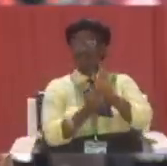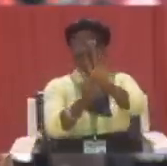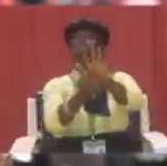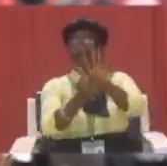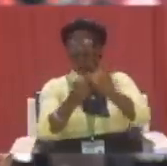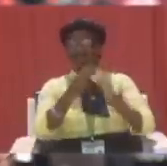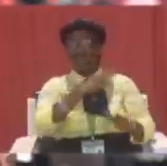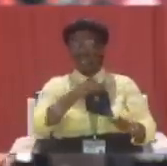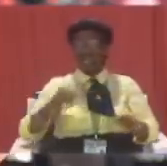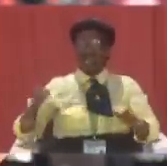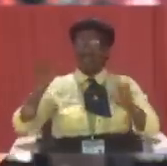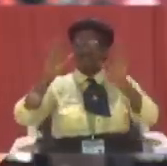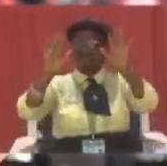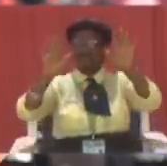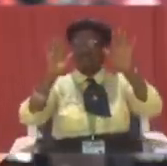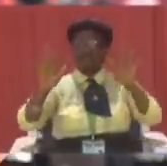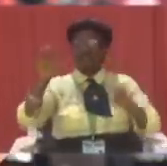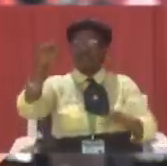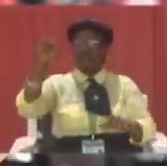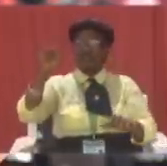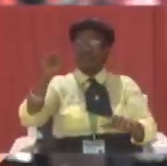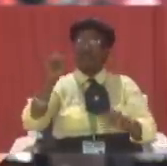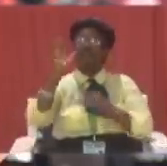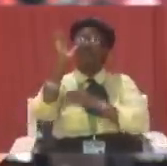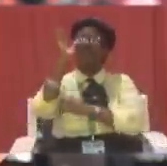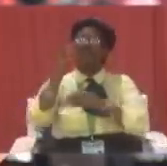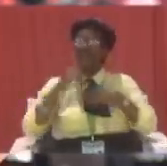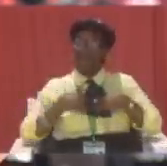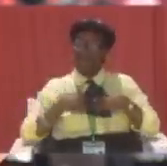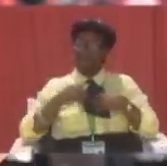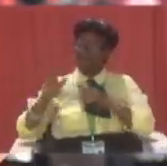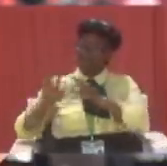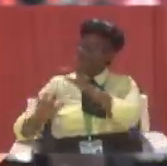God have mercy on your children.